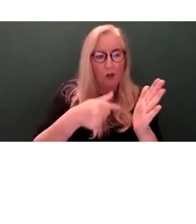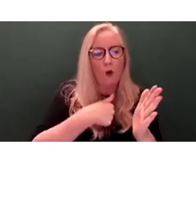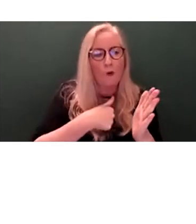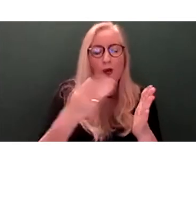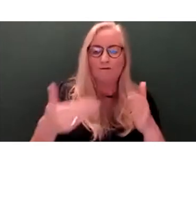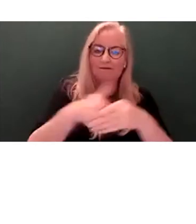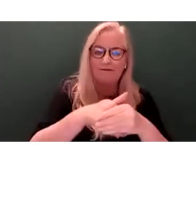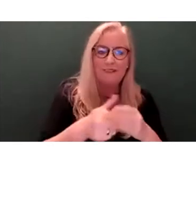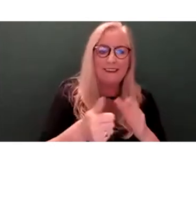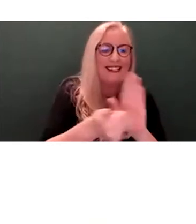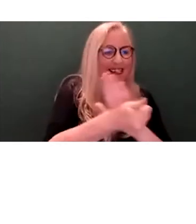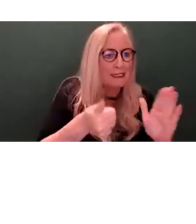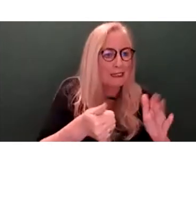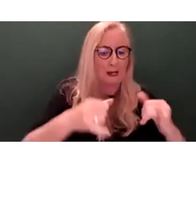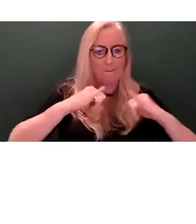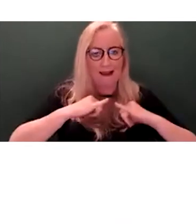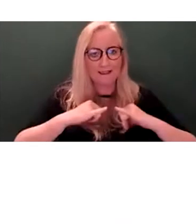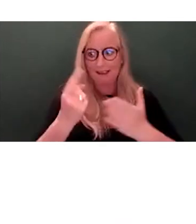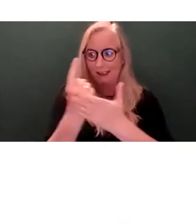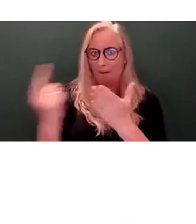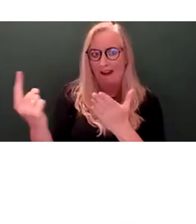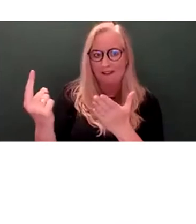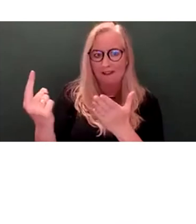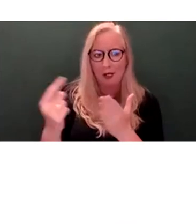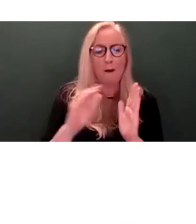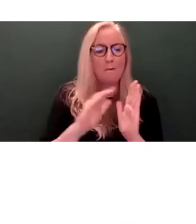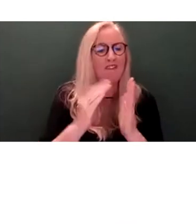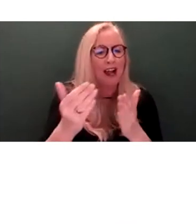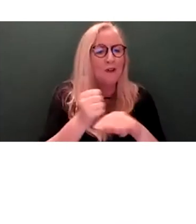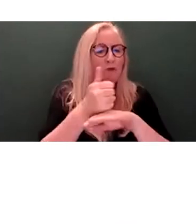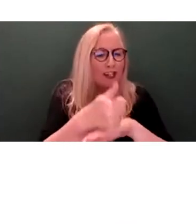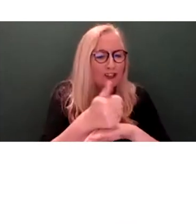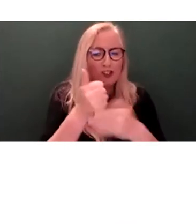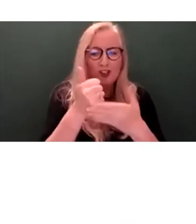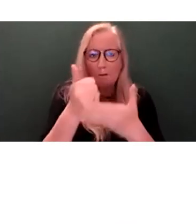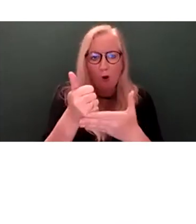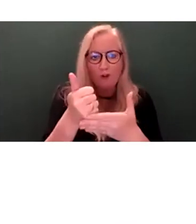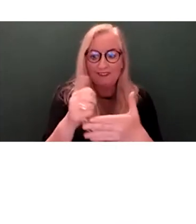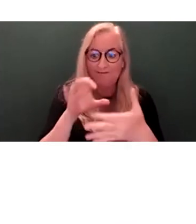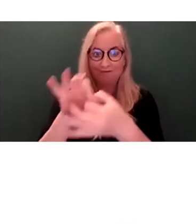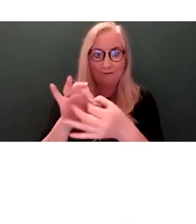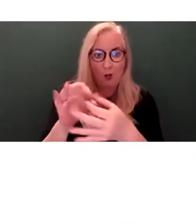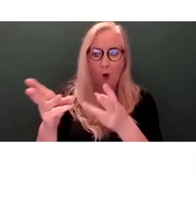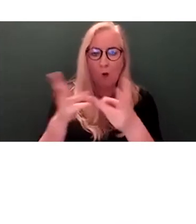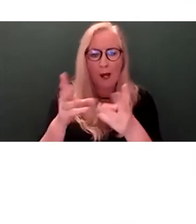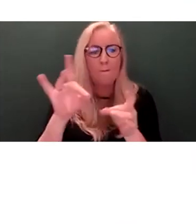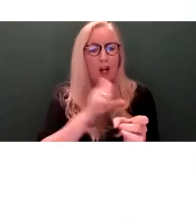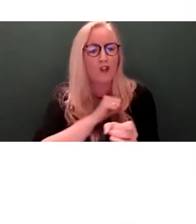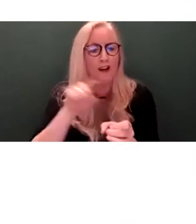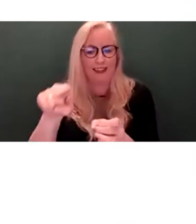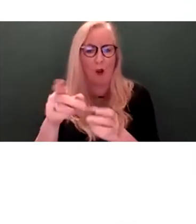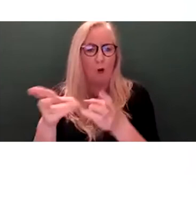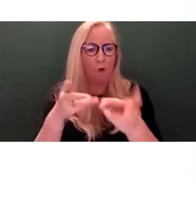skills, capacity, and independence to provide bridges and supports into the work and to make work pay,